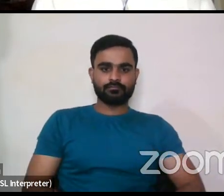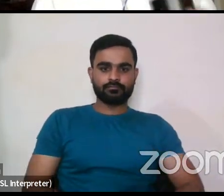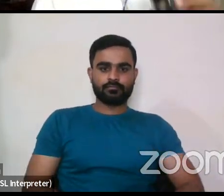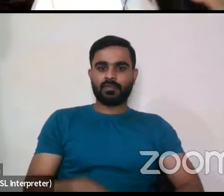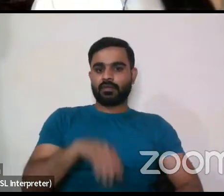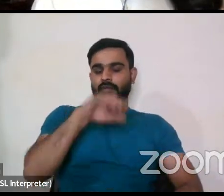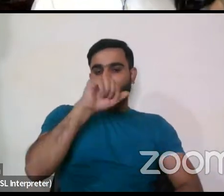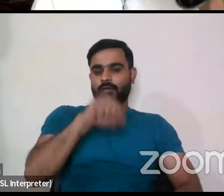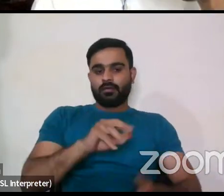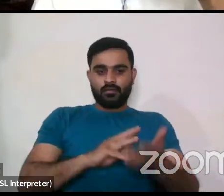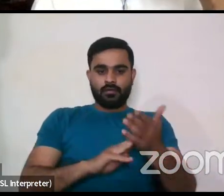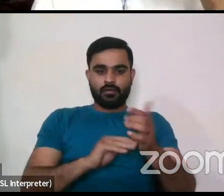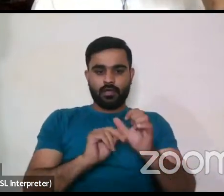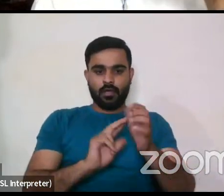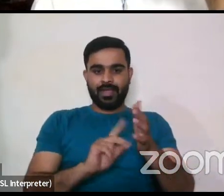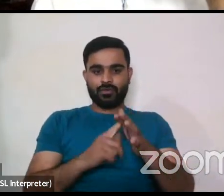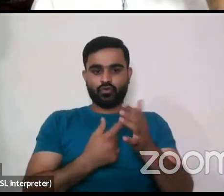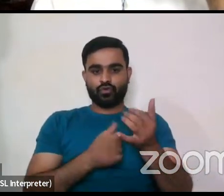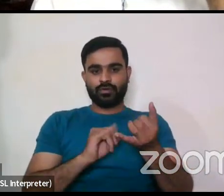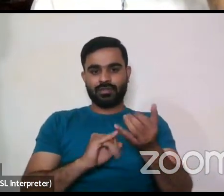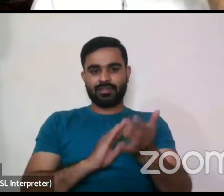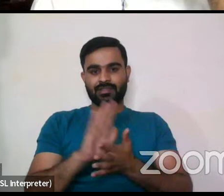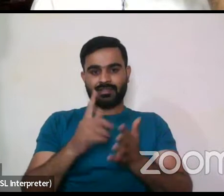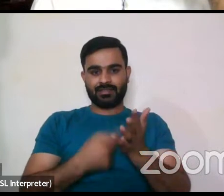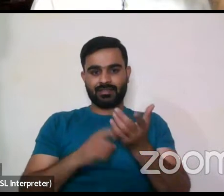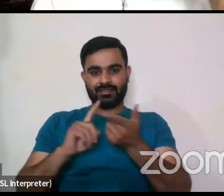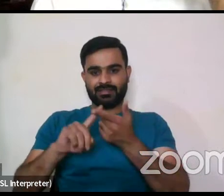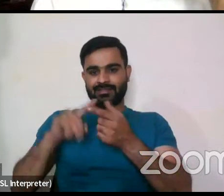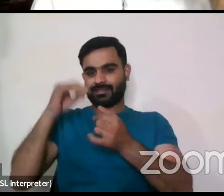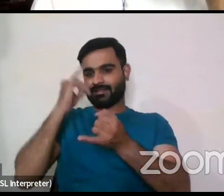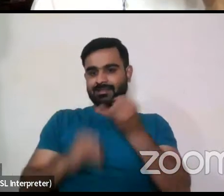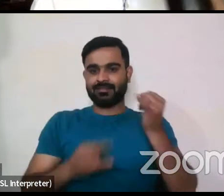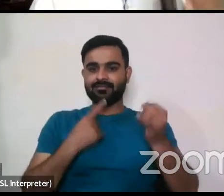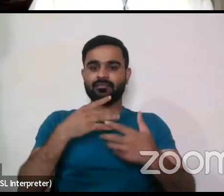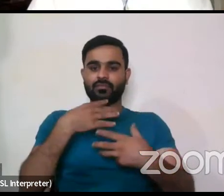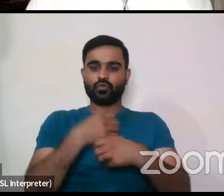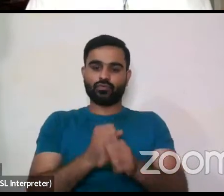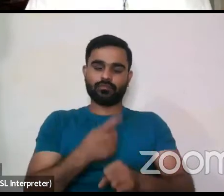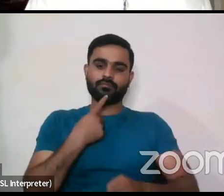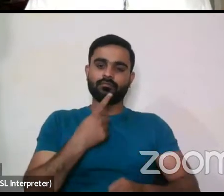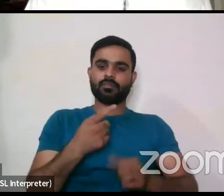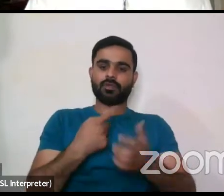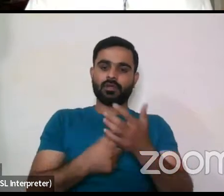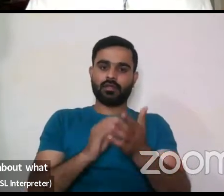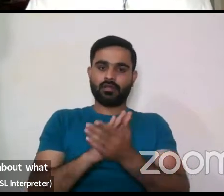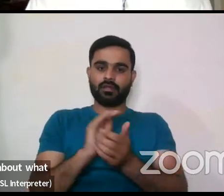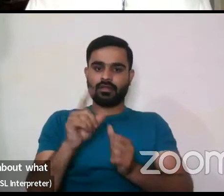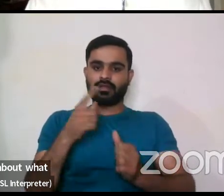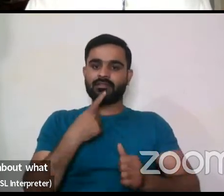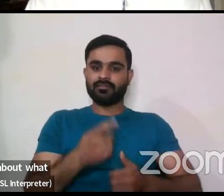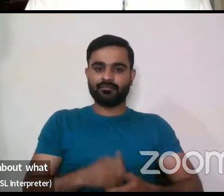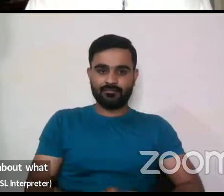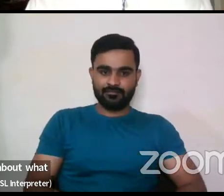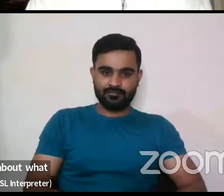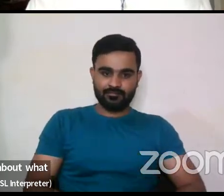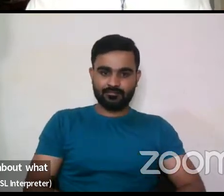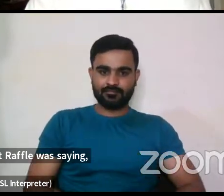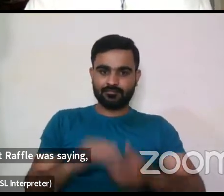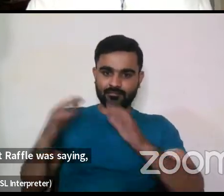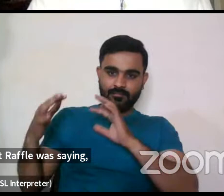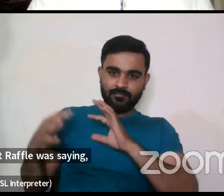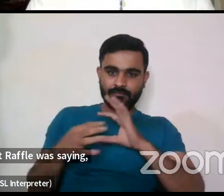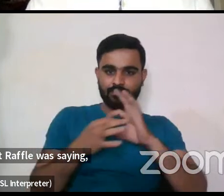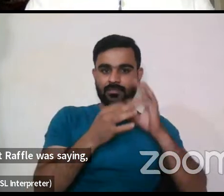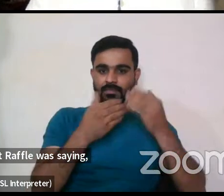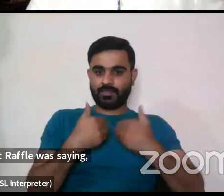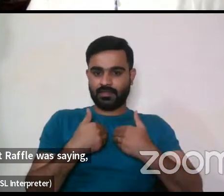Yes, Manjushri, that's the question we'll end with. I just want to make a comment about what Rahul was saying because it really resonated with